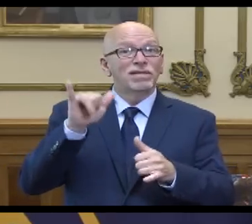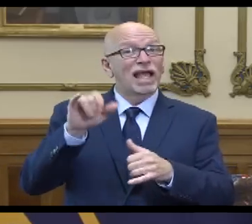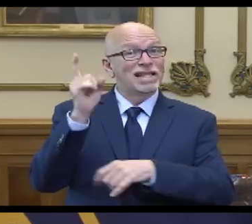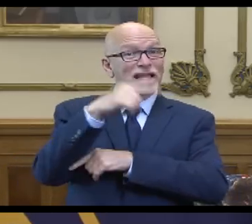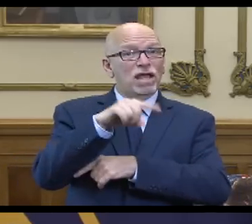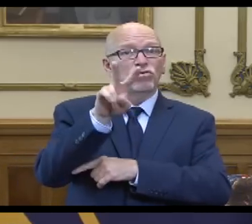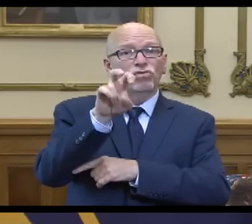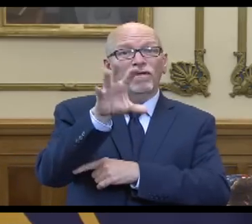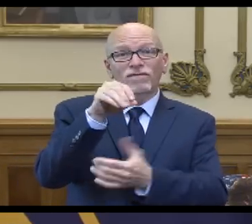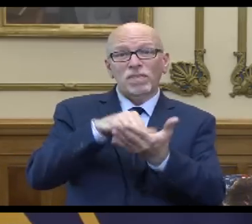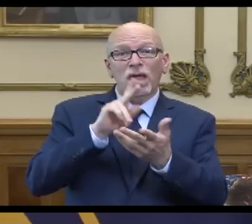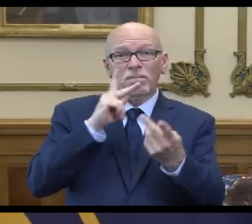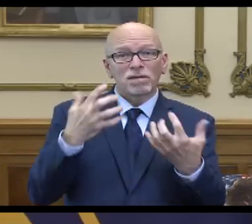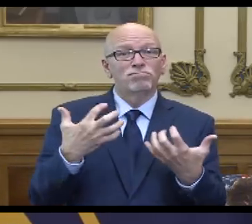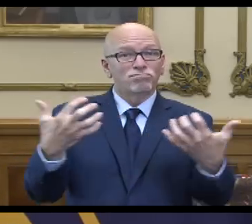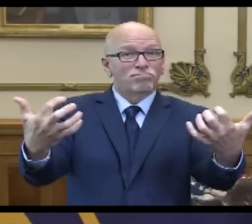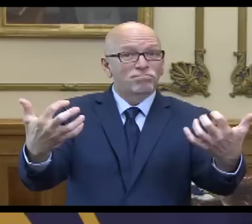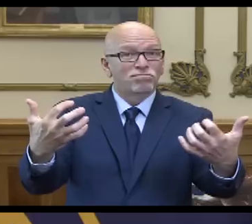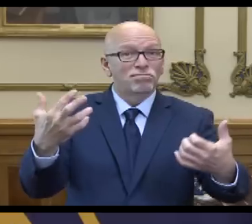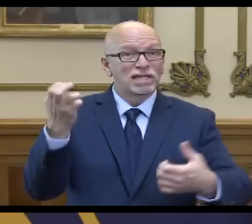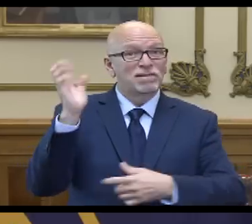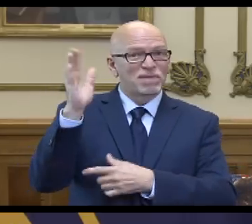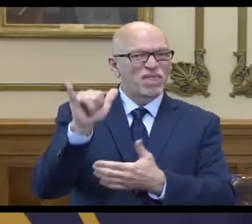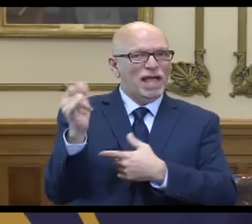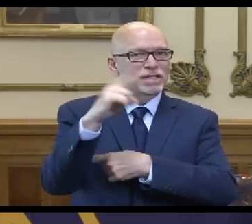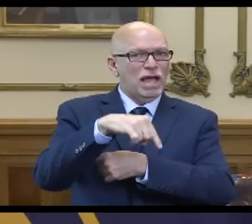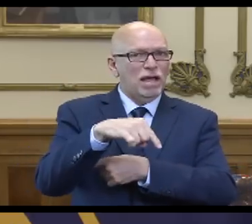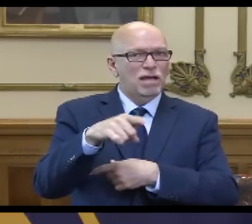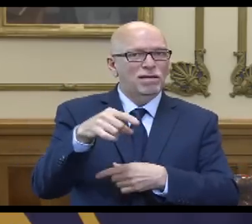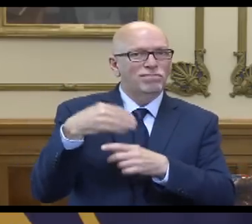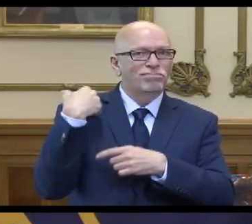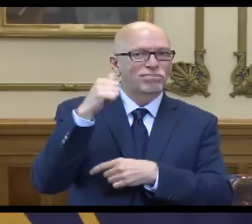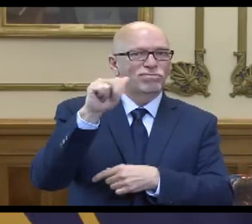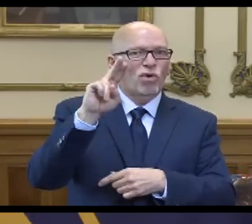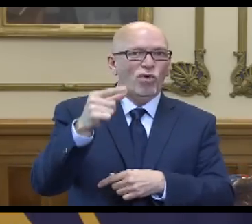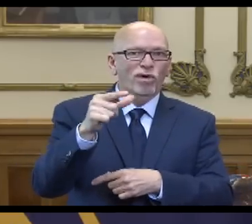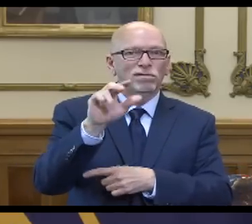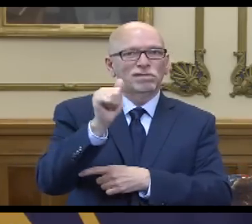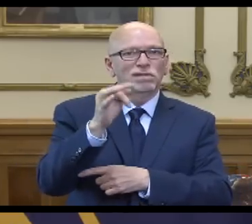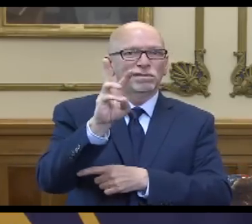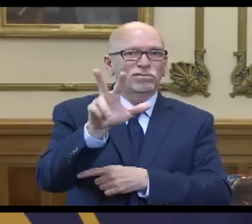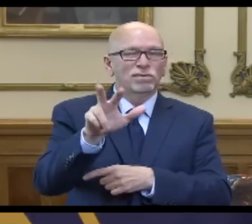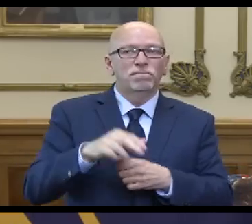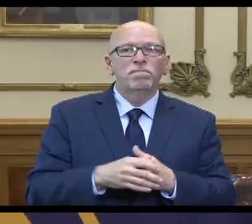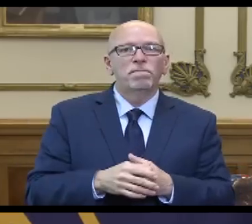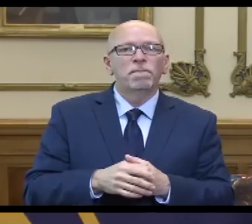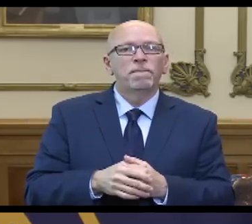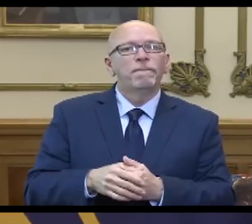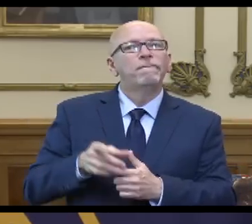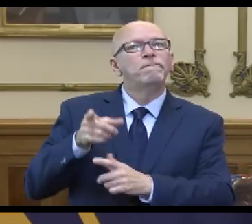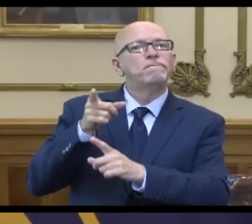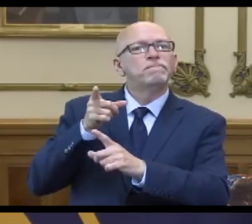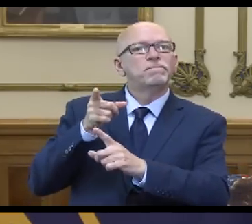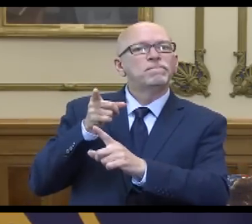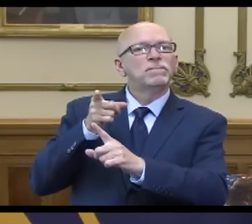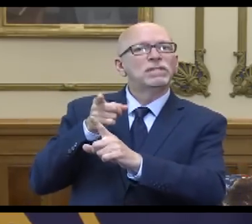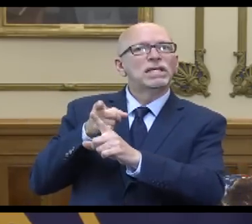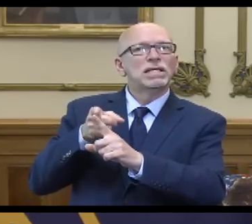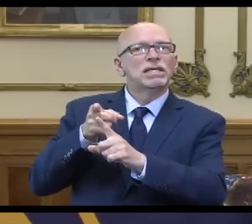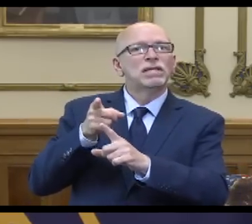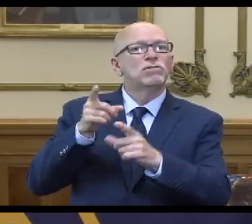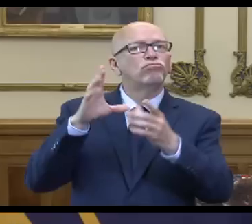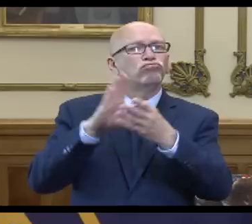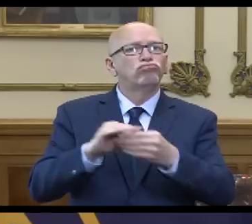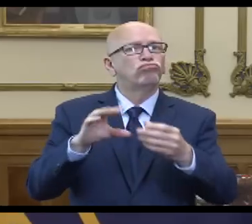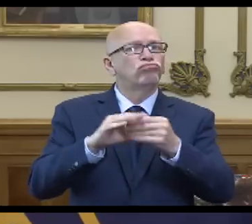people live there that day in August. And he spoke